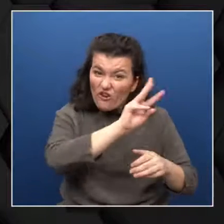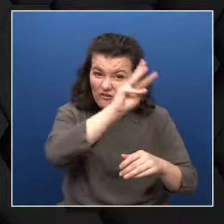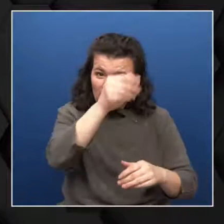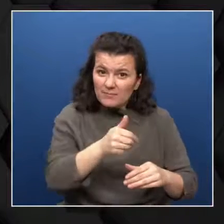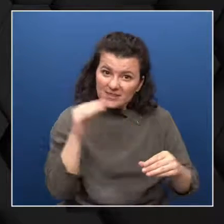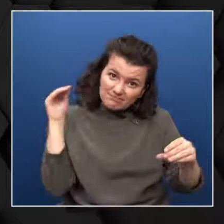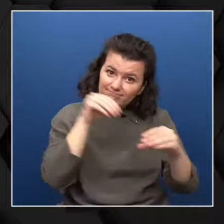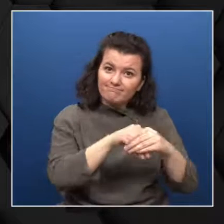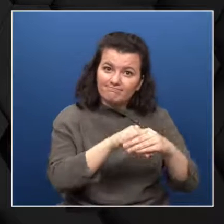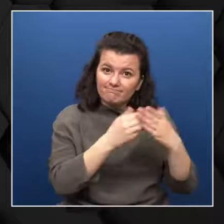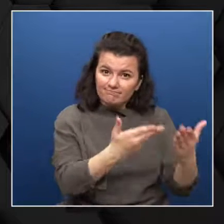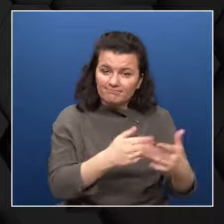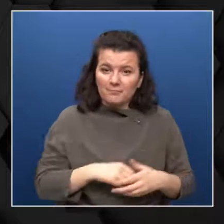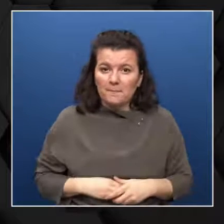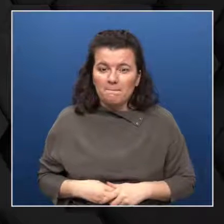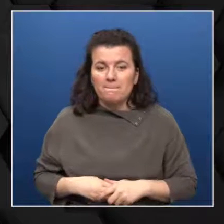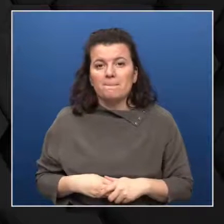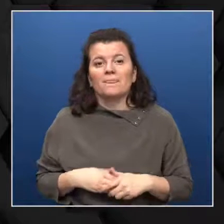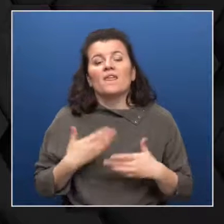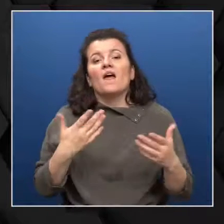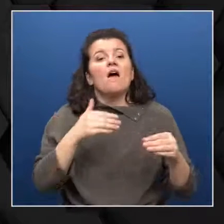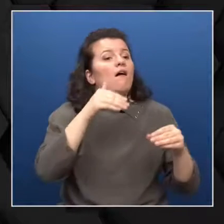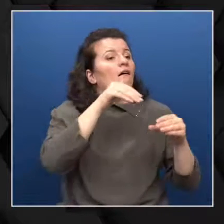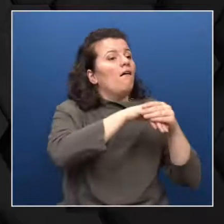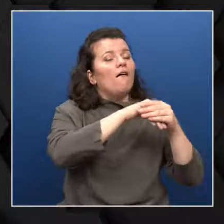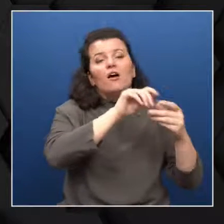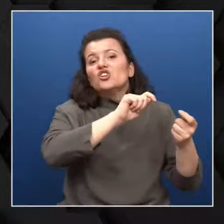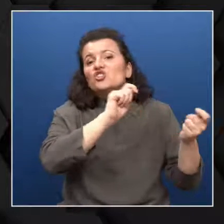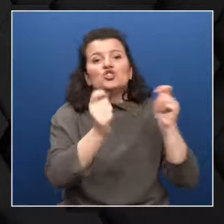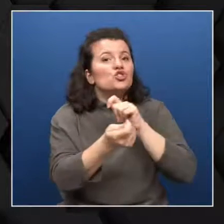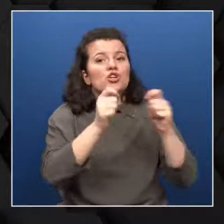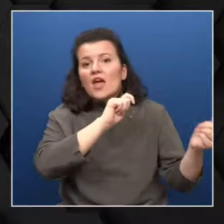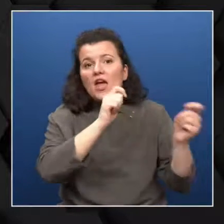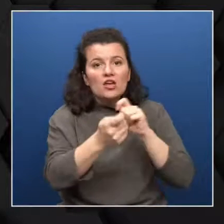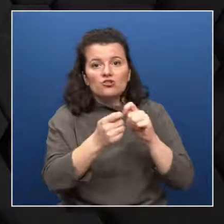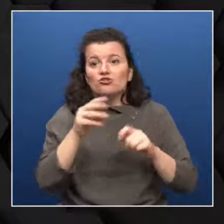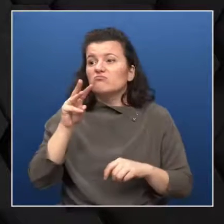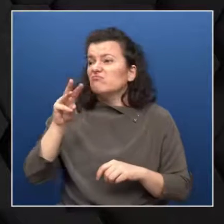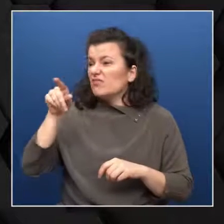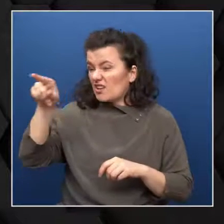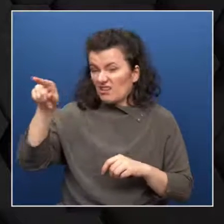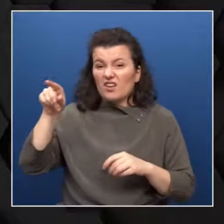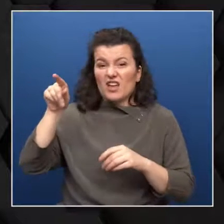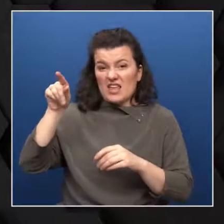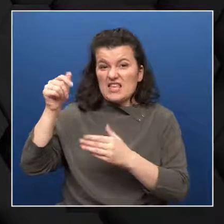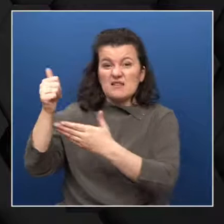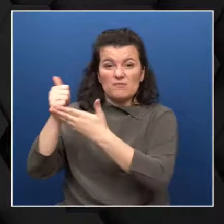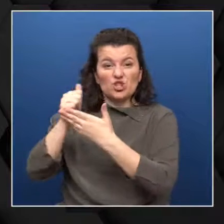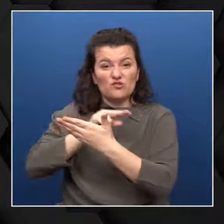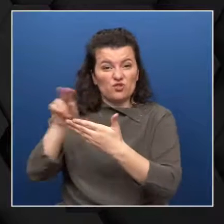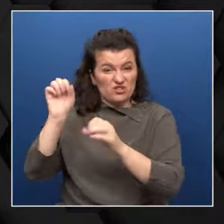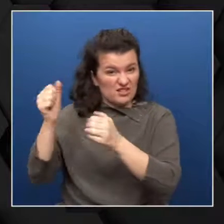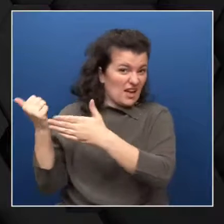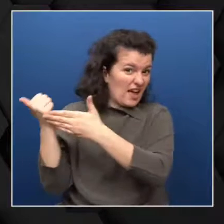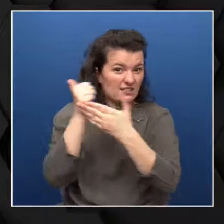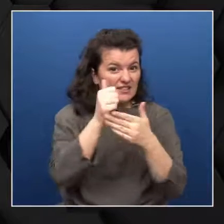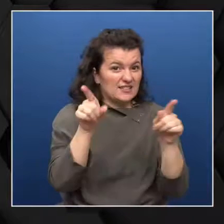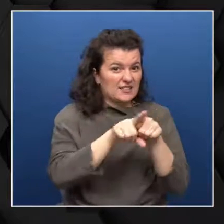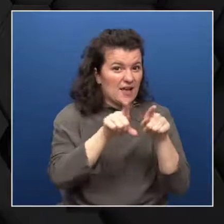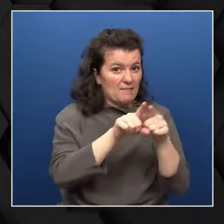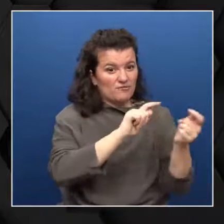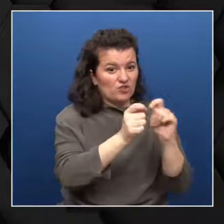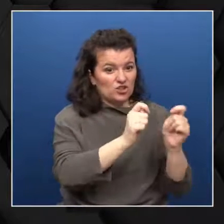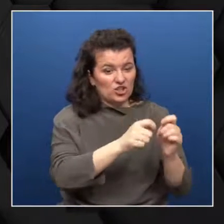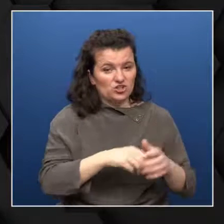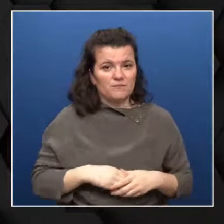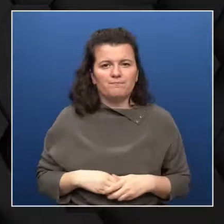looking at website, if you're changing content there, you can use Immersive Reader to do that. And the second thing I wanted to show you is I've got a really nice demo. So I'm not